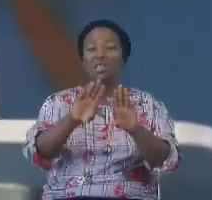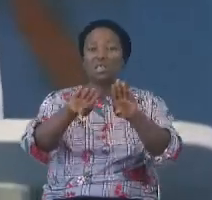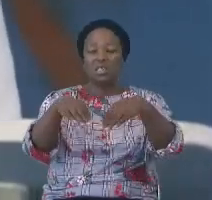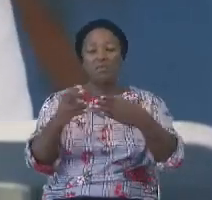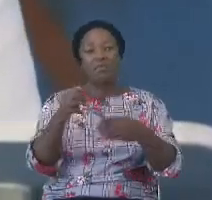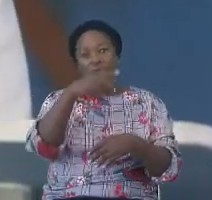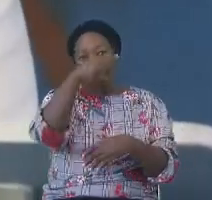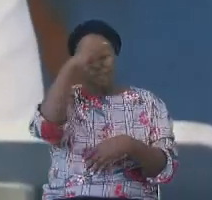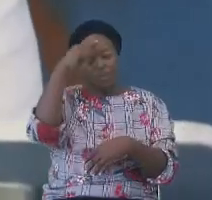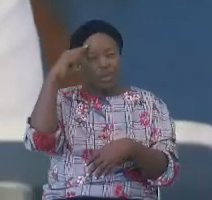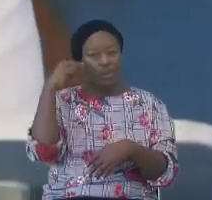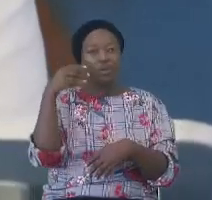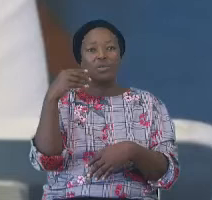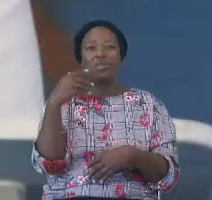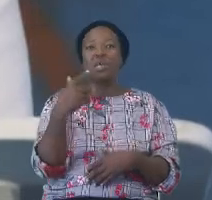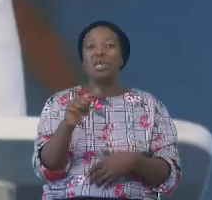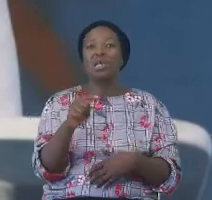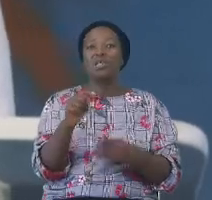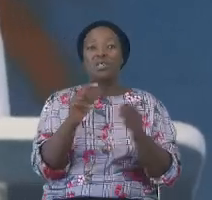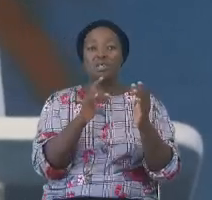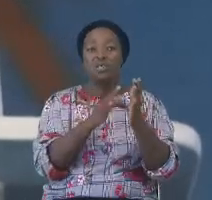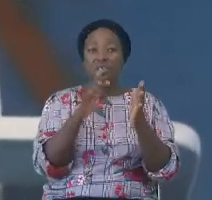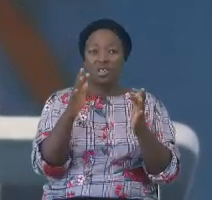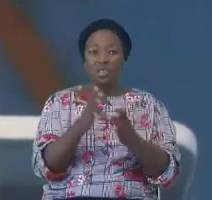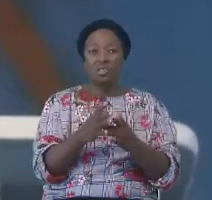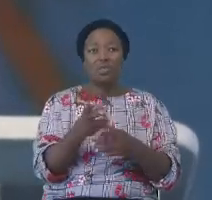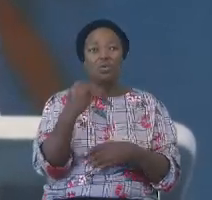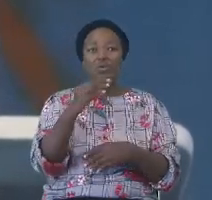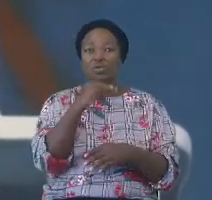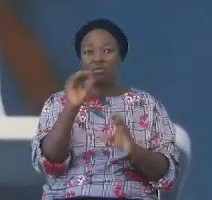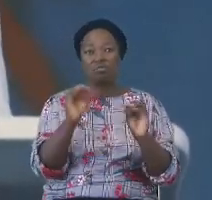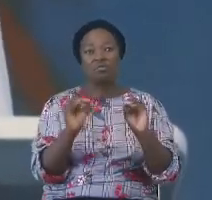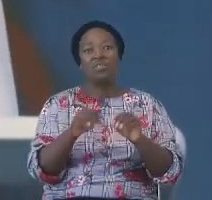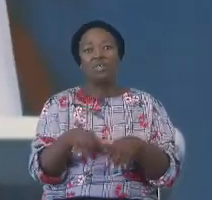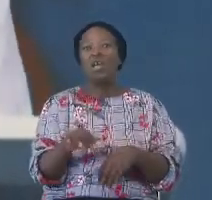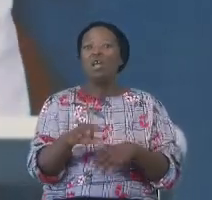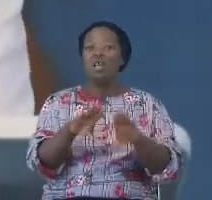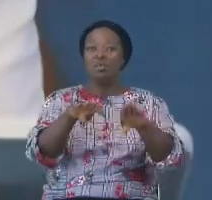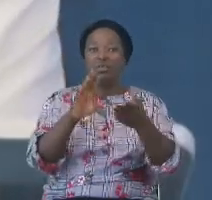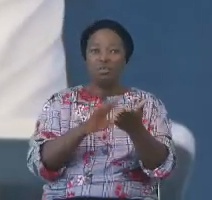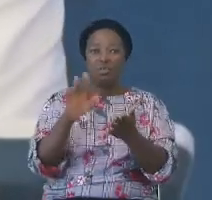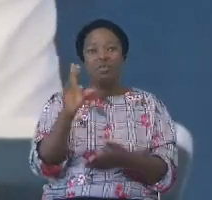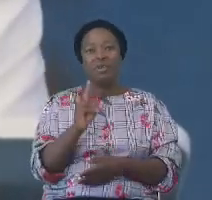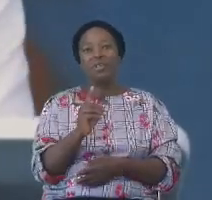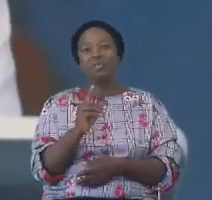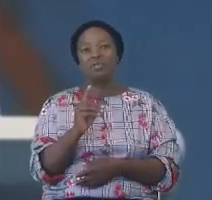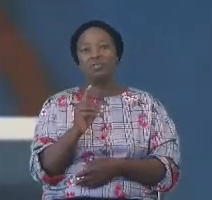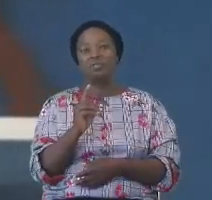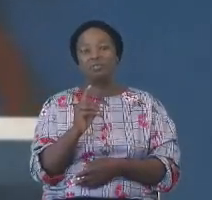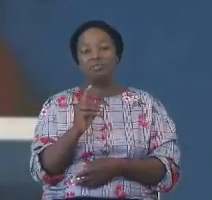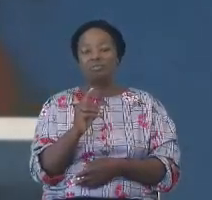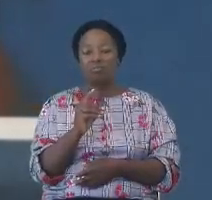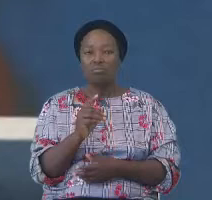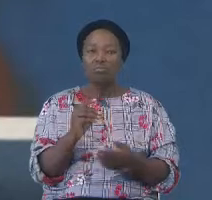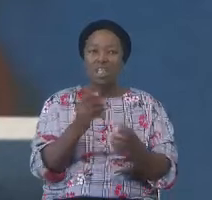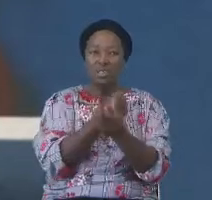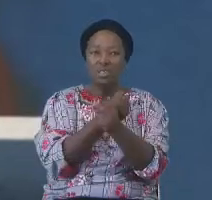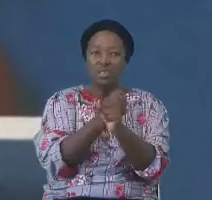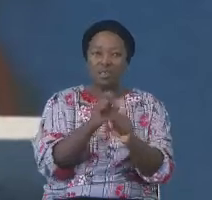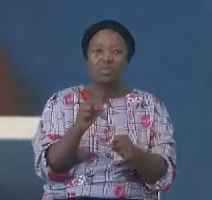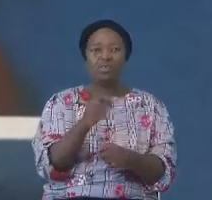holy ghost was not yet given because that jesus was not church